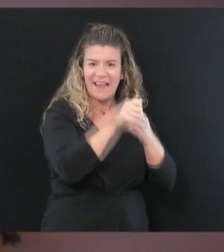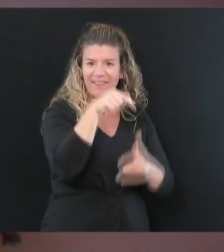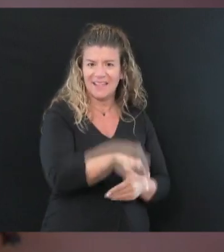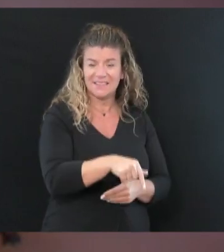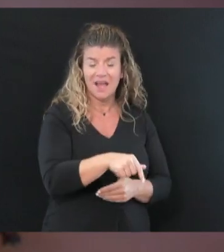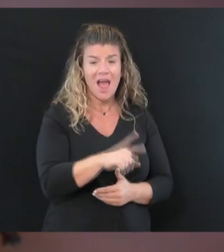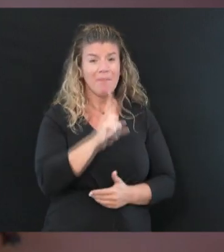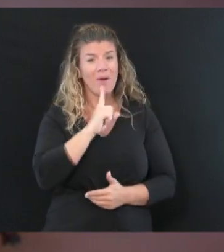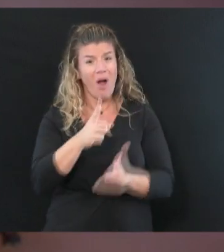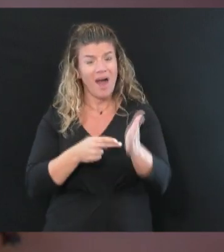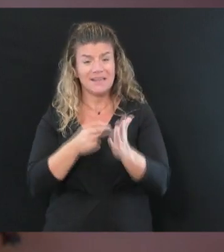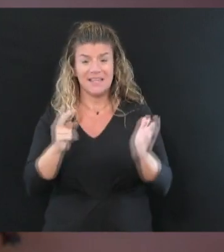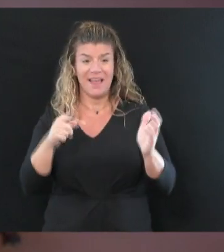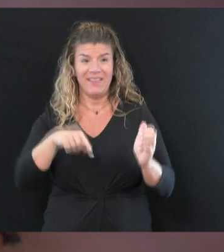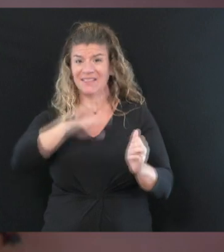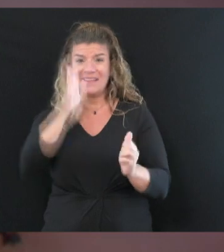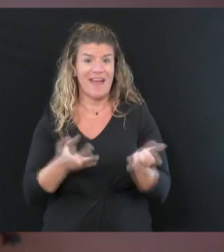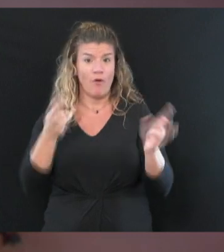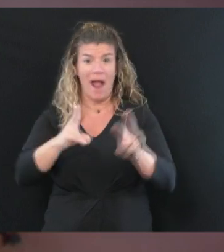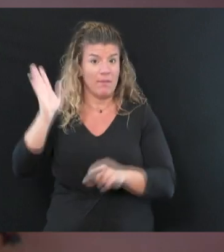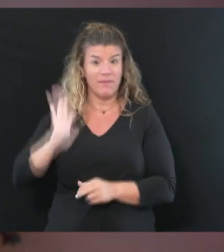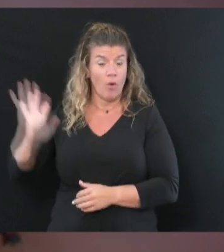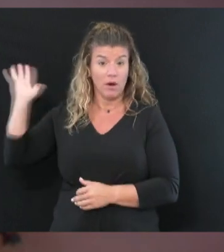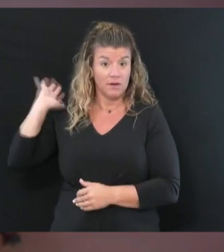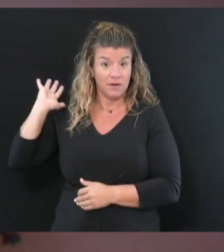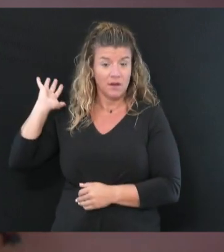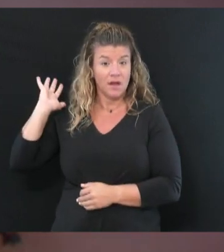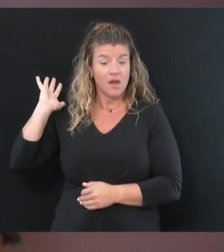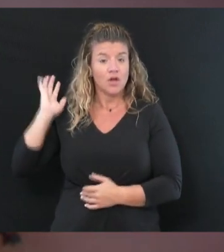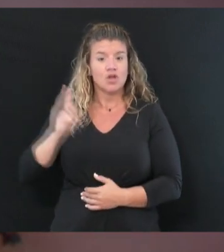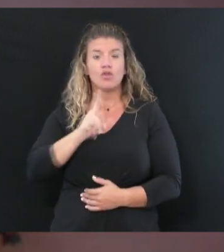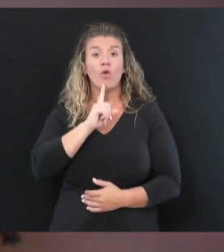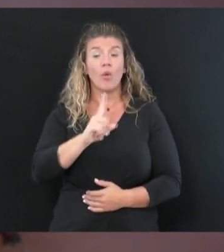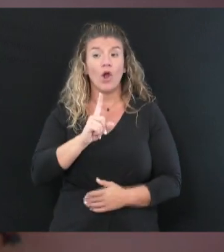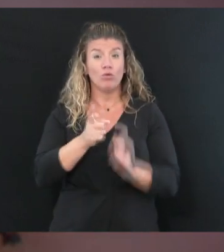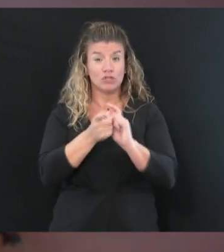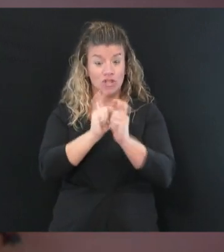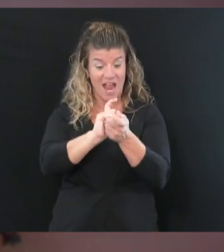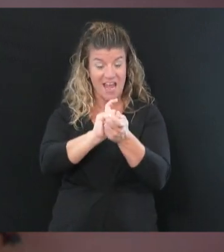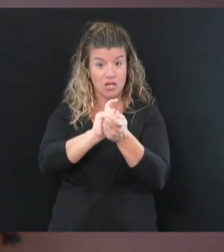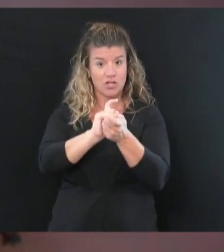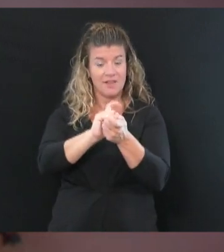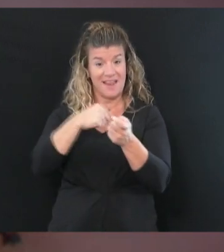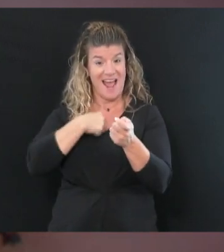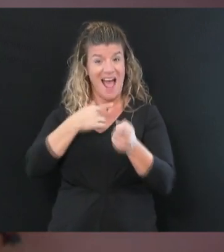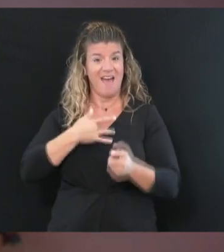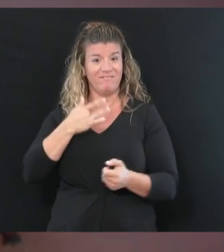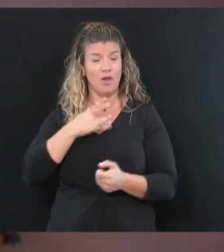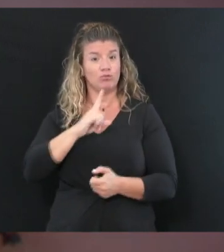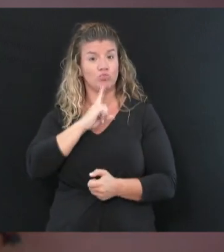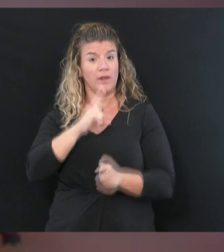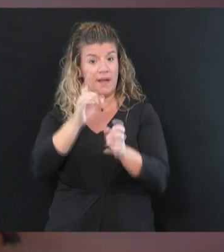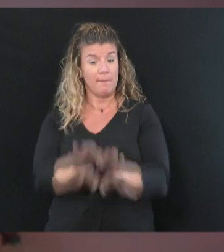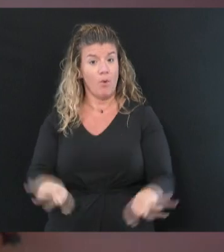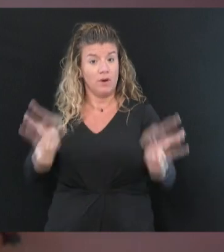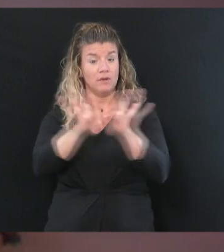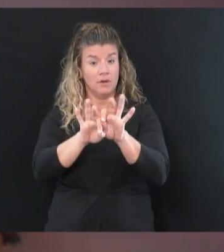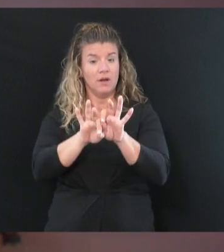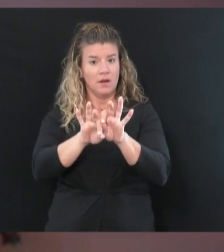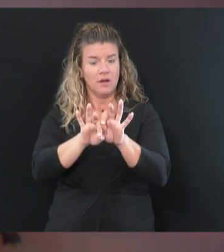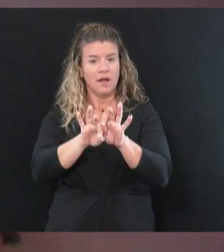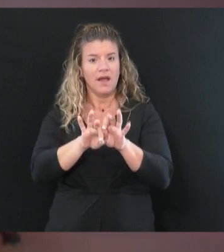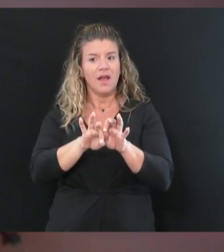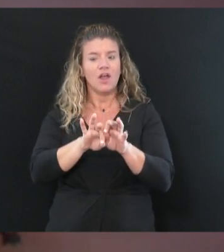this before. And I think that the real tweak that I actually think is really important, and it's something we'll feed back to the